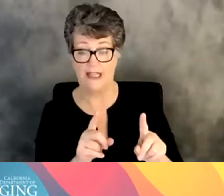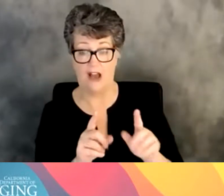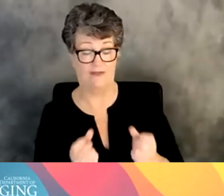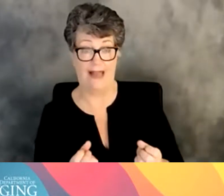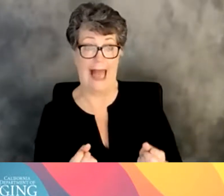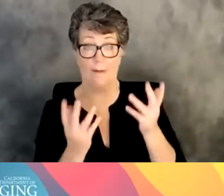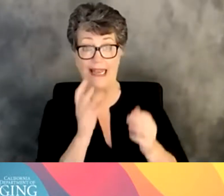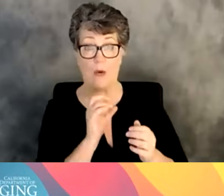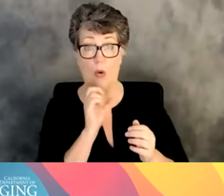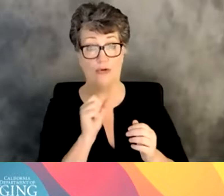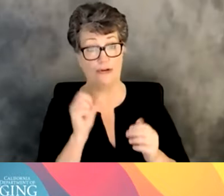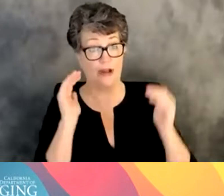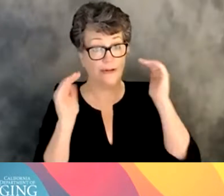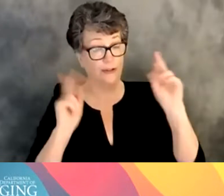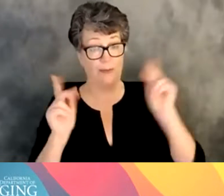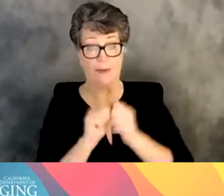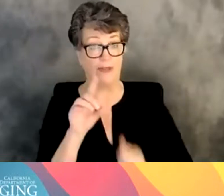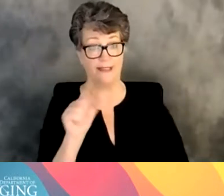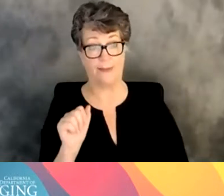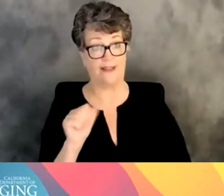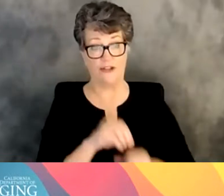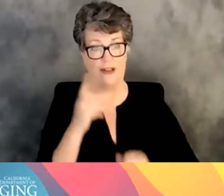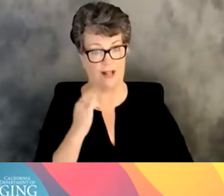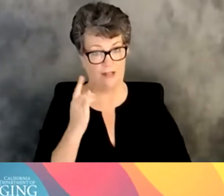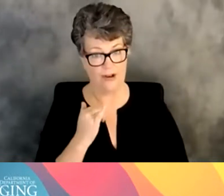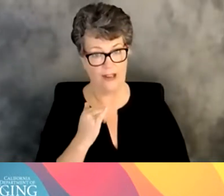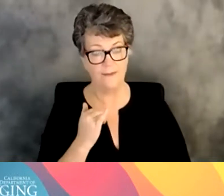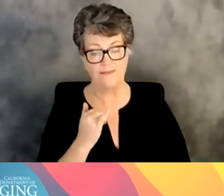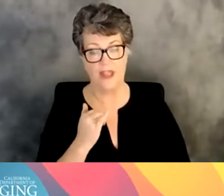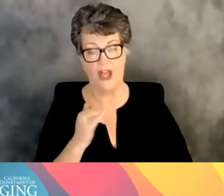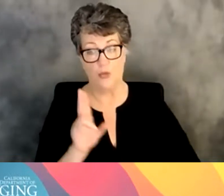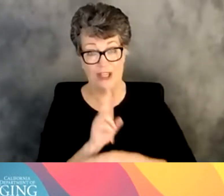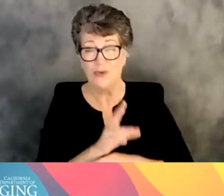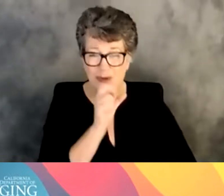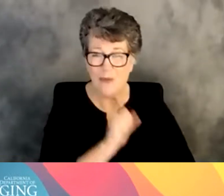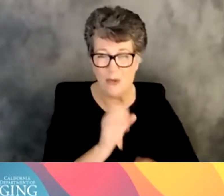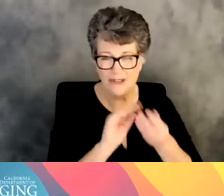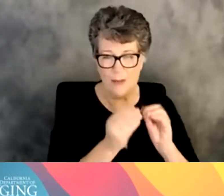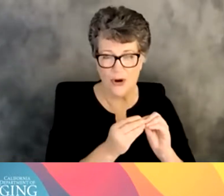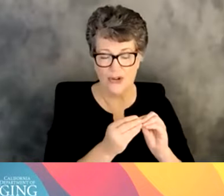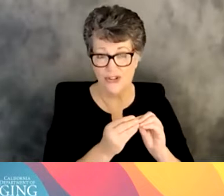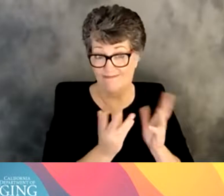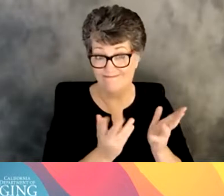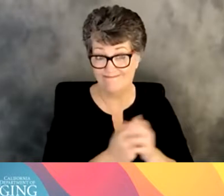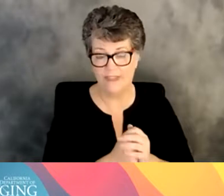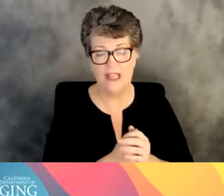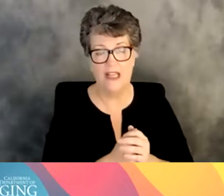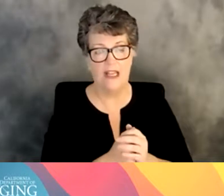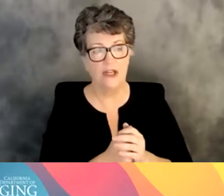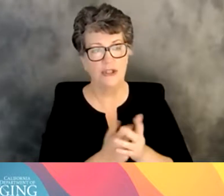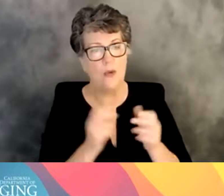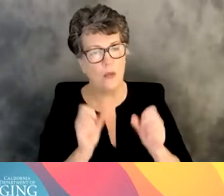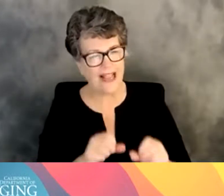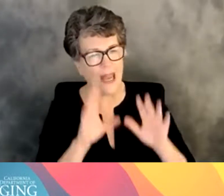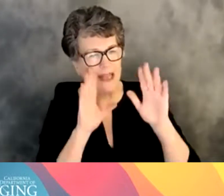many older adults and people with disability are in California. And we use some old numbers collectively. So what can we